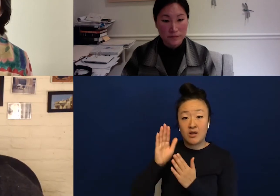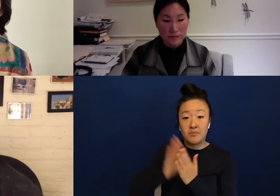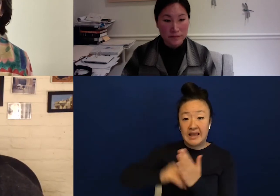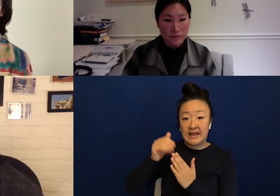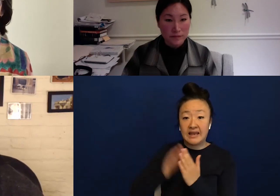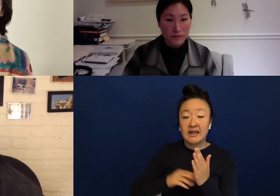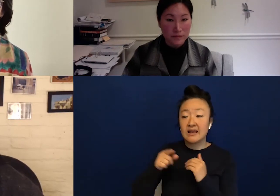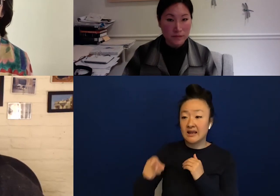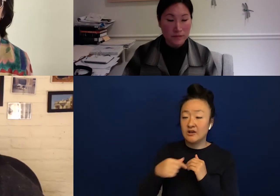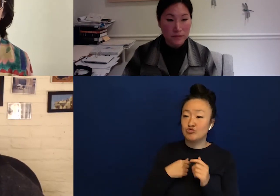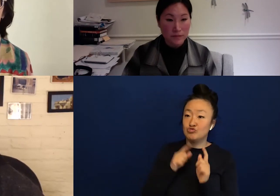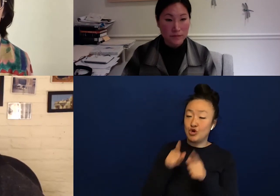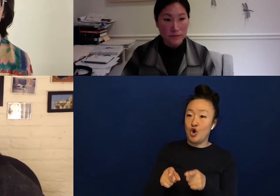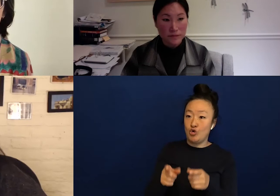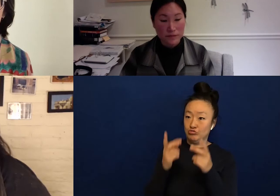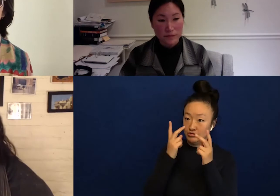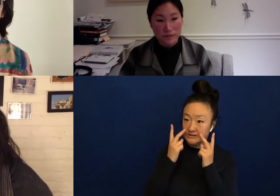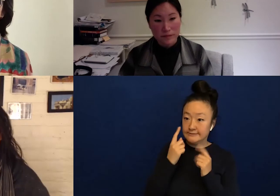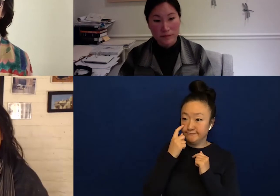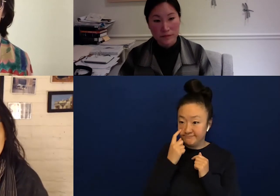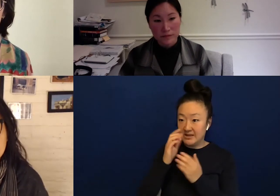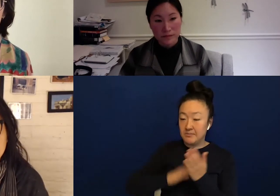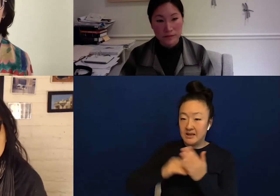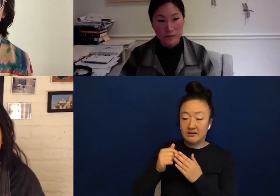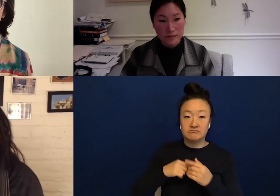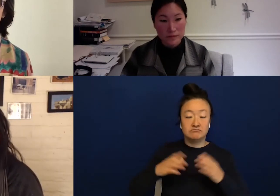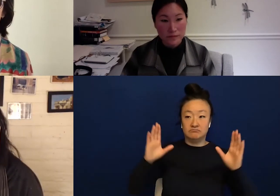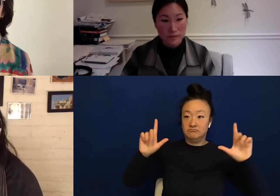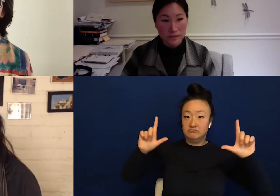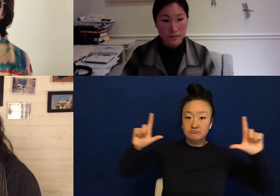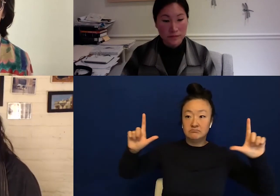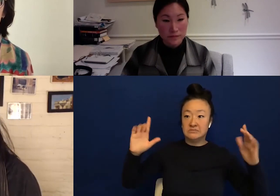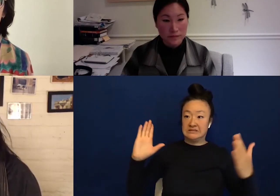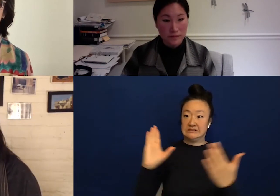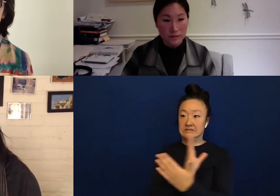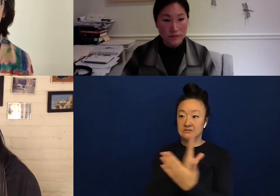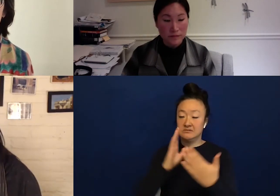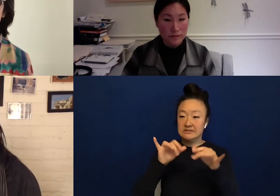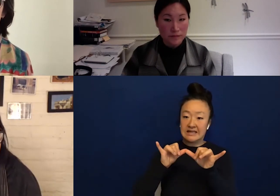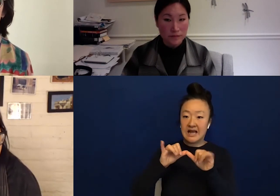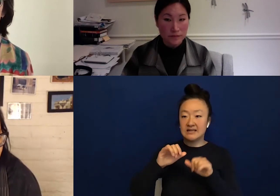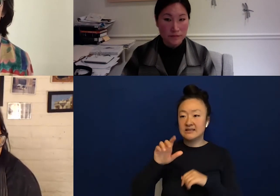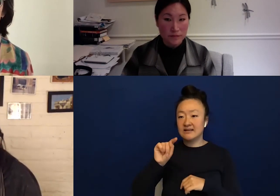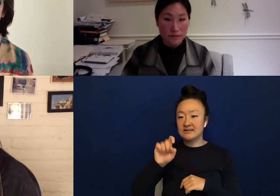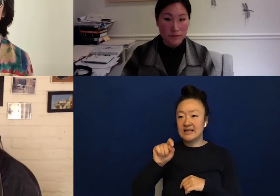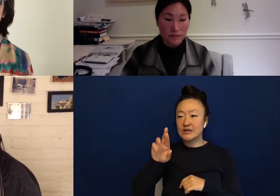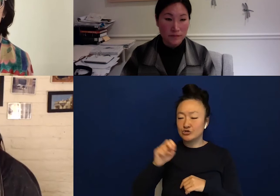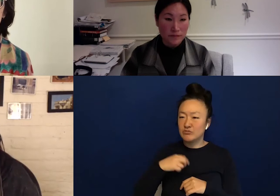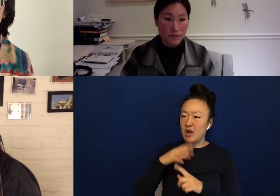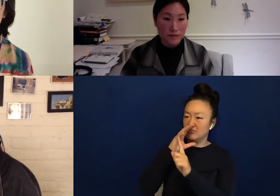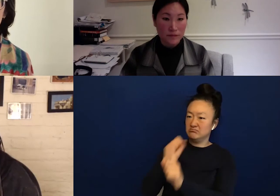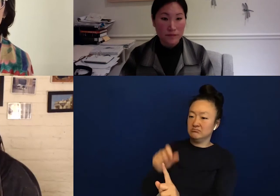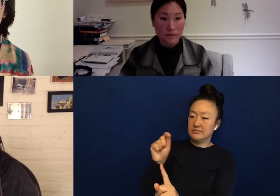go and look at the paintings, and it's one, you have the scale, and then you have the texture. So I became really interested in him too, and I hope to write